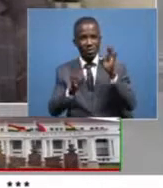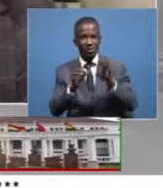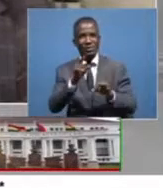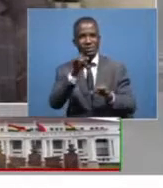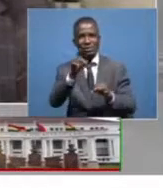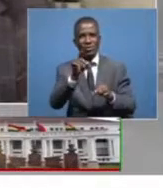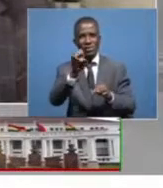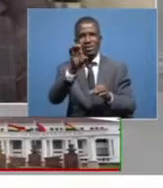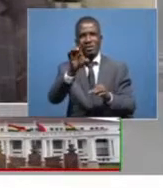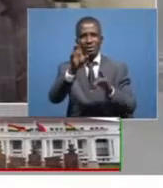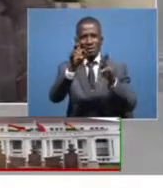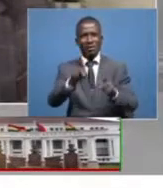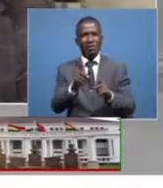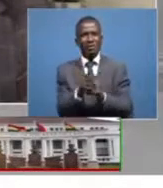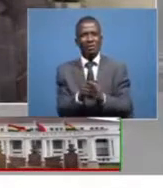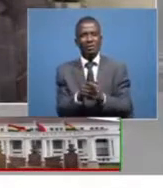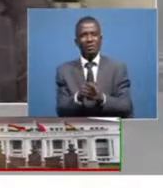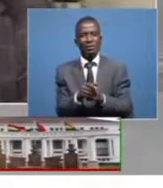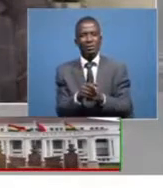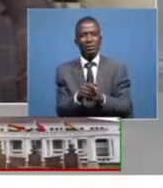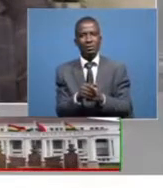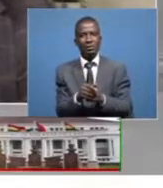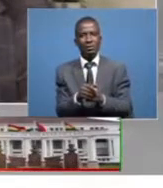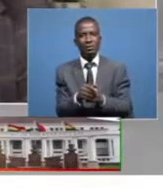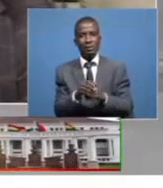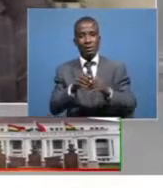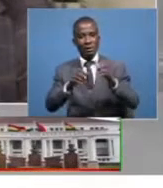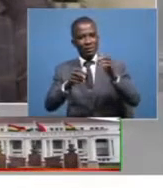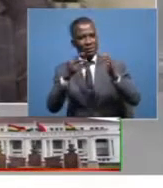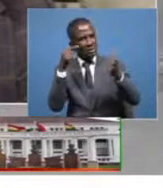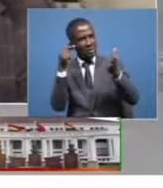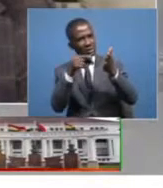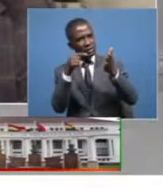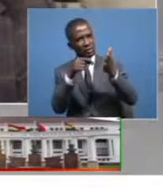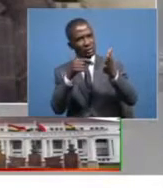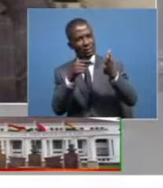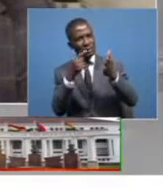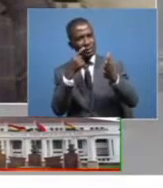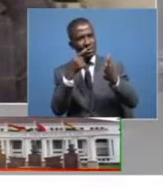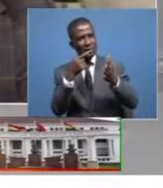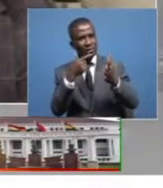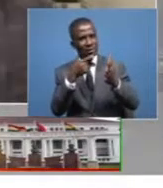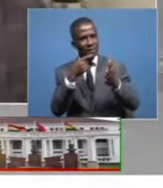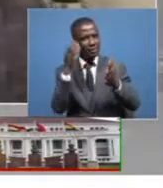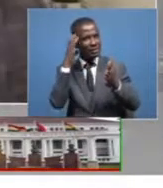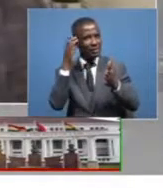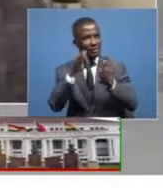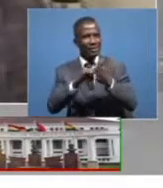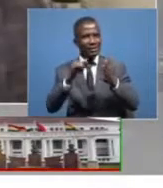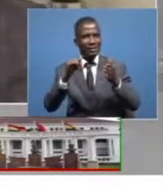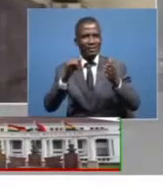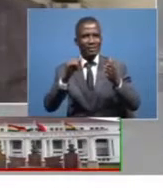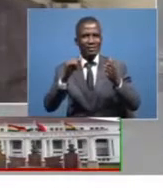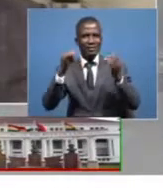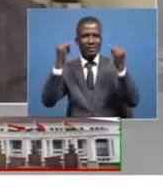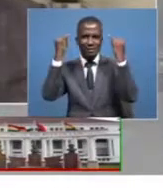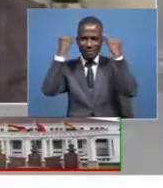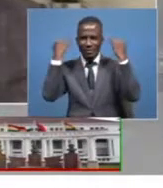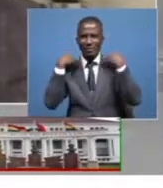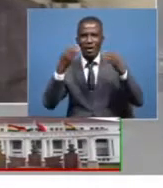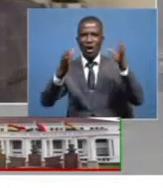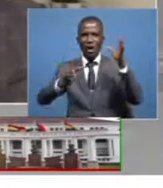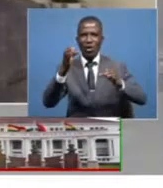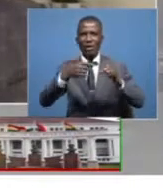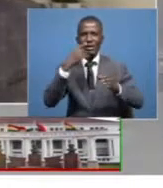respondent in cases like this? Because in reading the judgment, you heard the Chief Justice saying that,